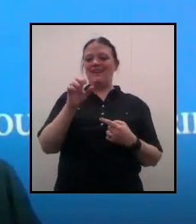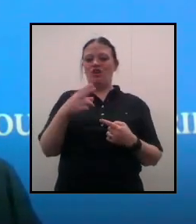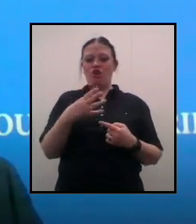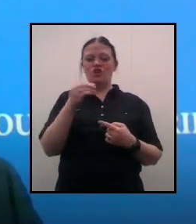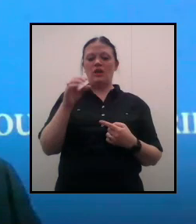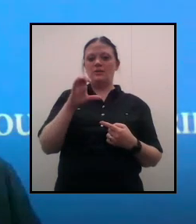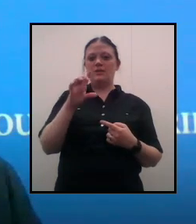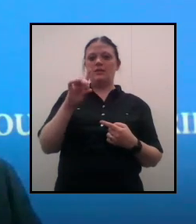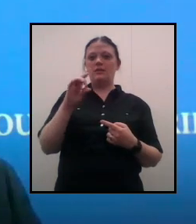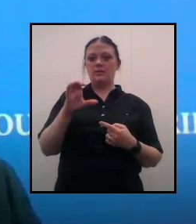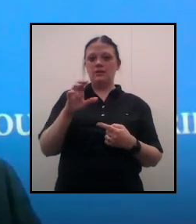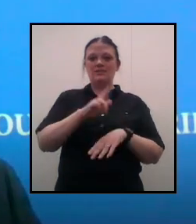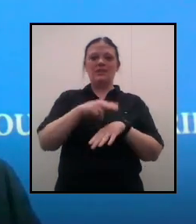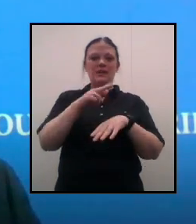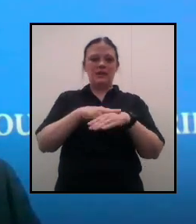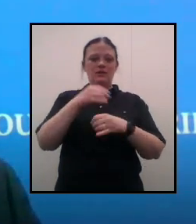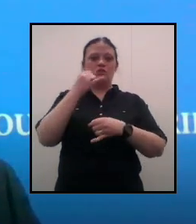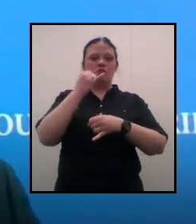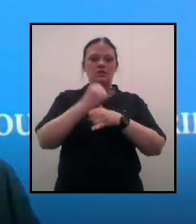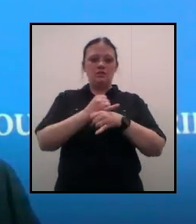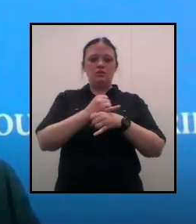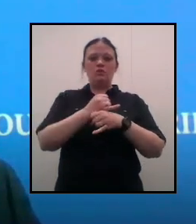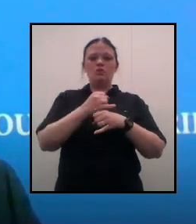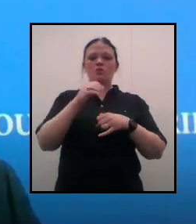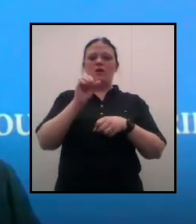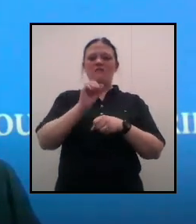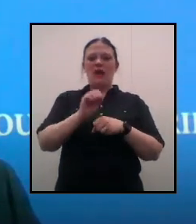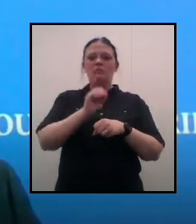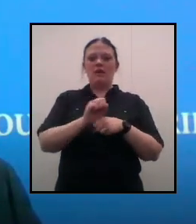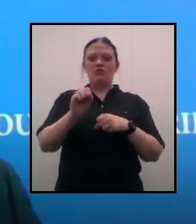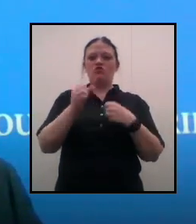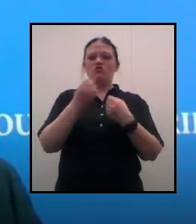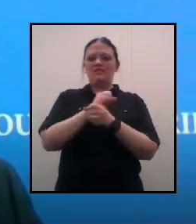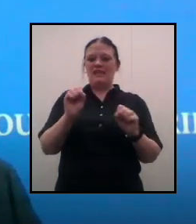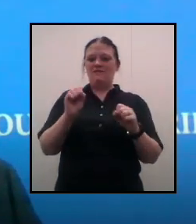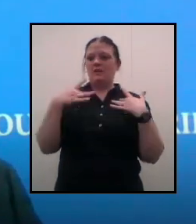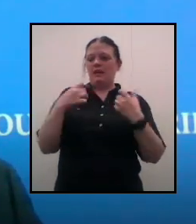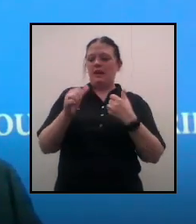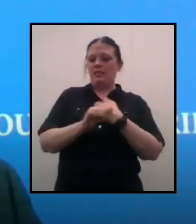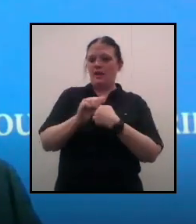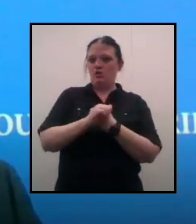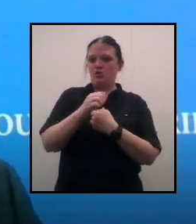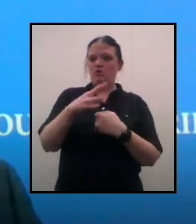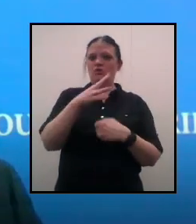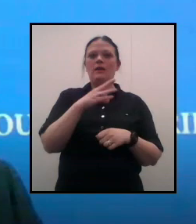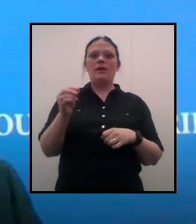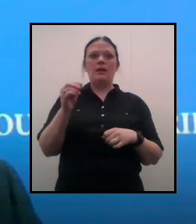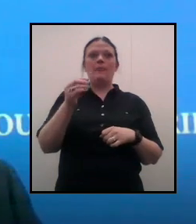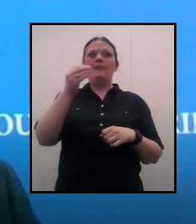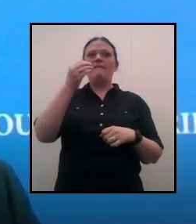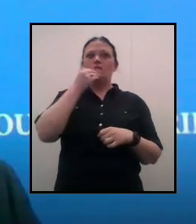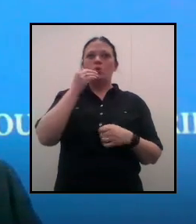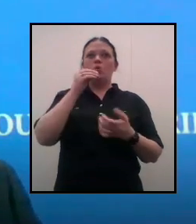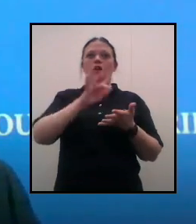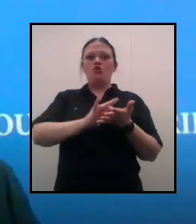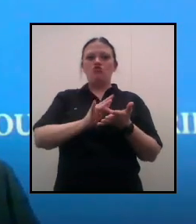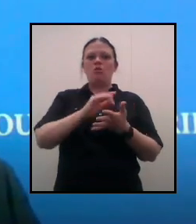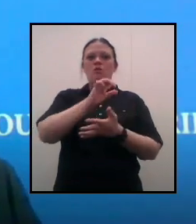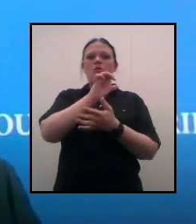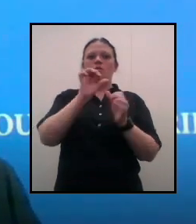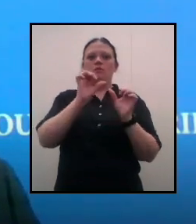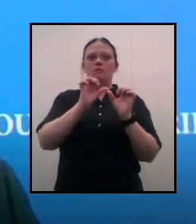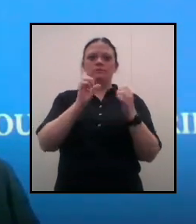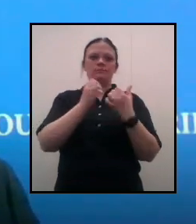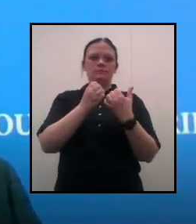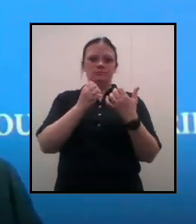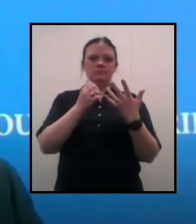CDC, that's the National Institute of Occupational Safety and Health Hazards, as well as the Food and Drug Administration, that their masks,